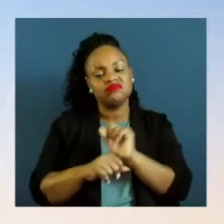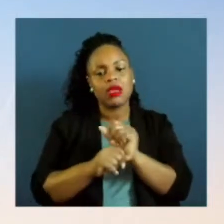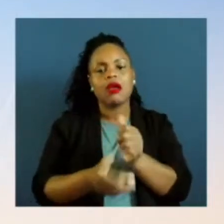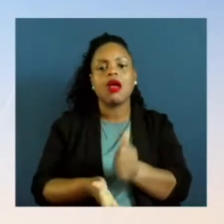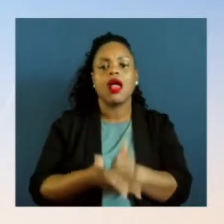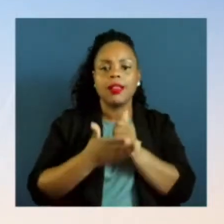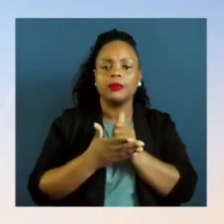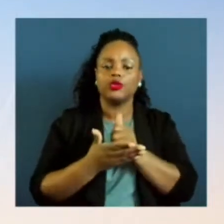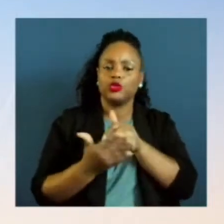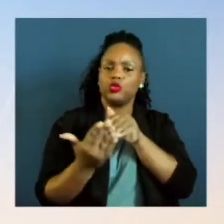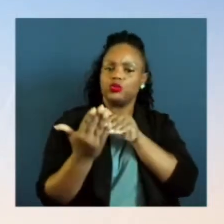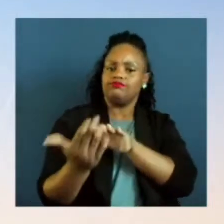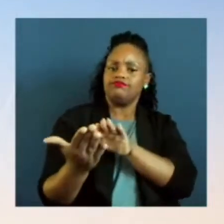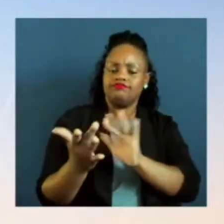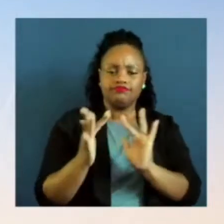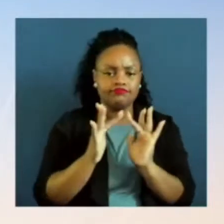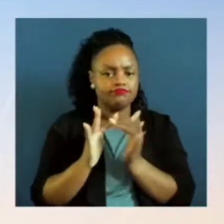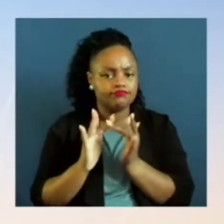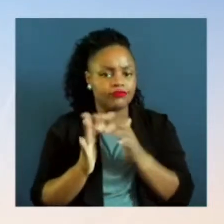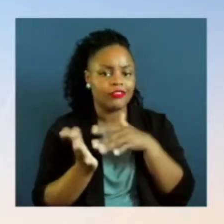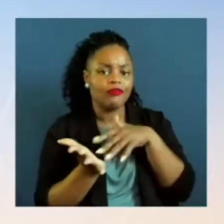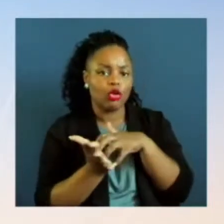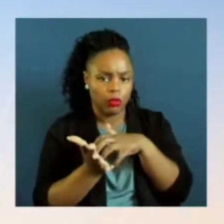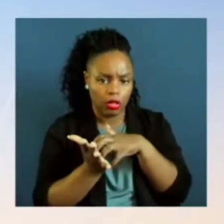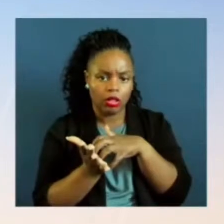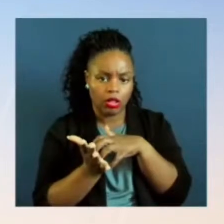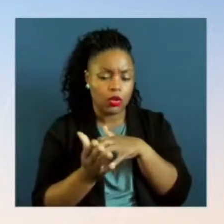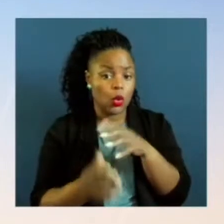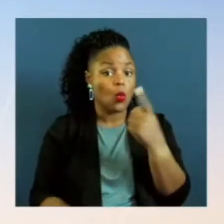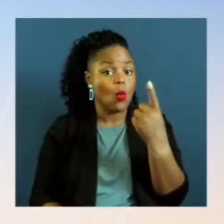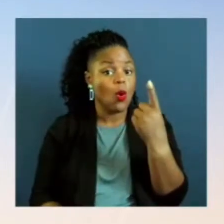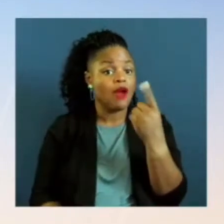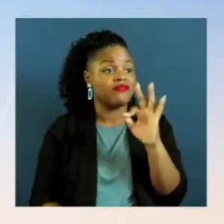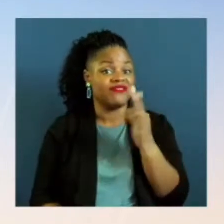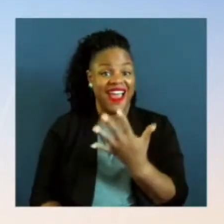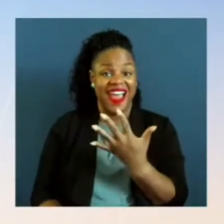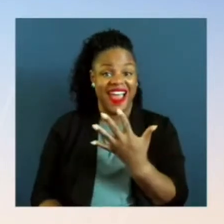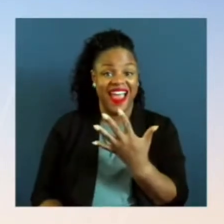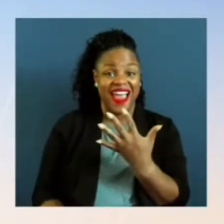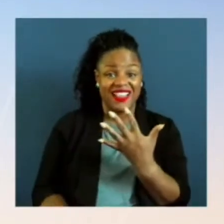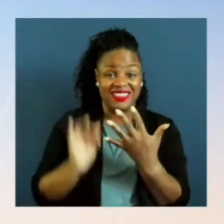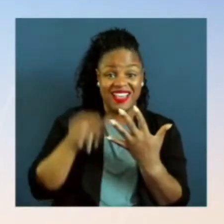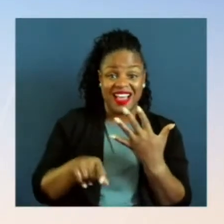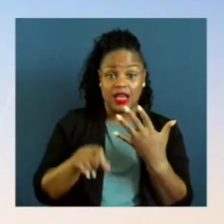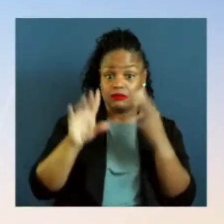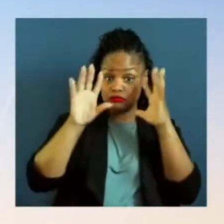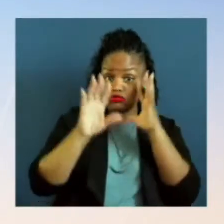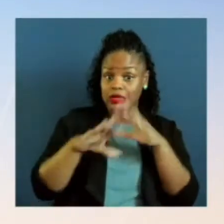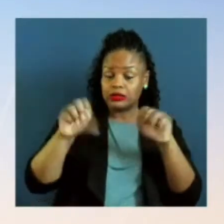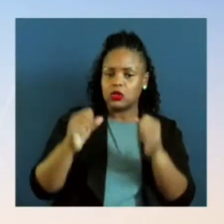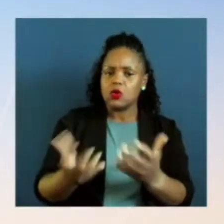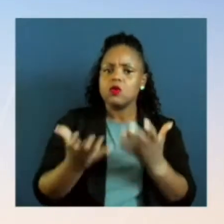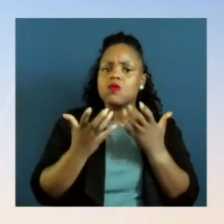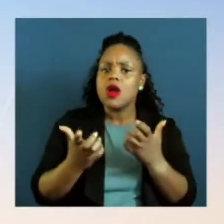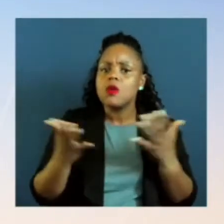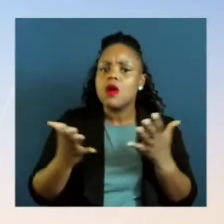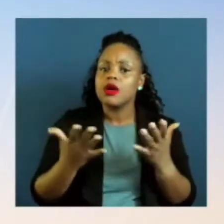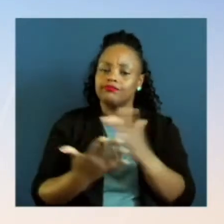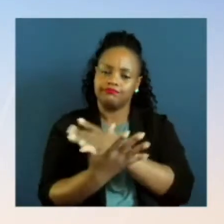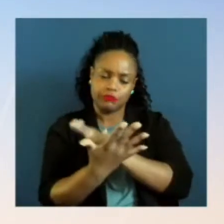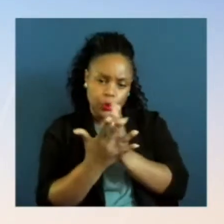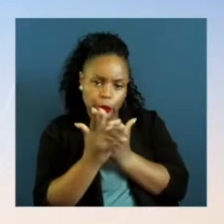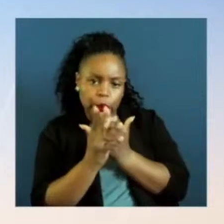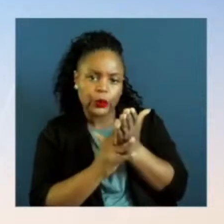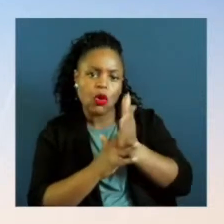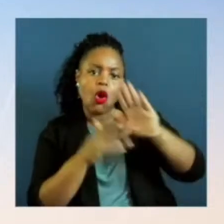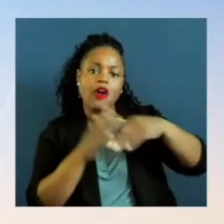5 things President Biden mandated be rolled out across the federal government quickly as part of his executive order in May.